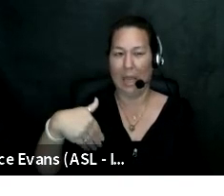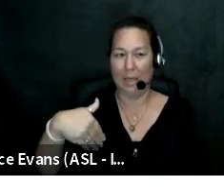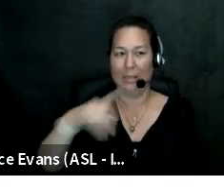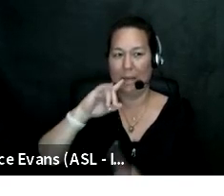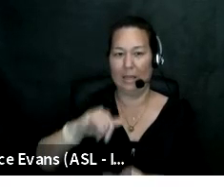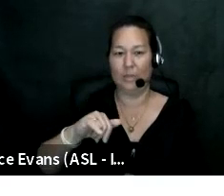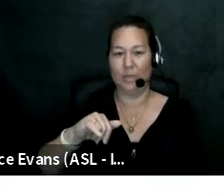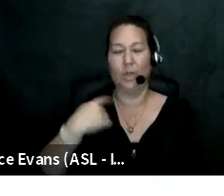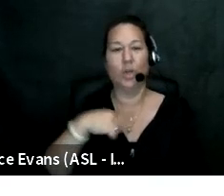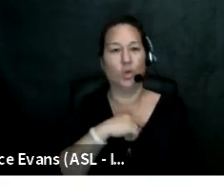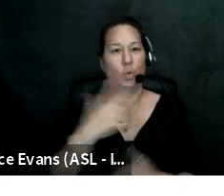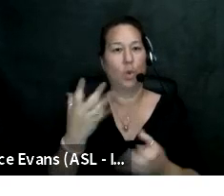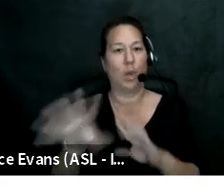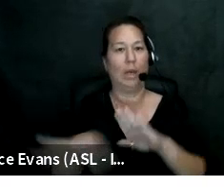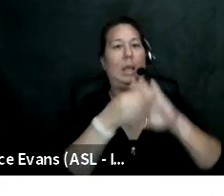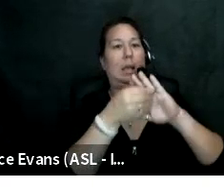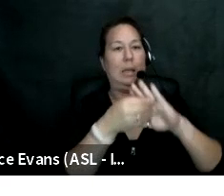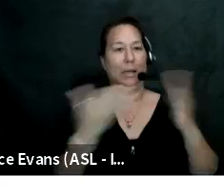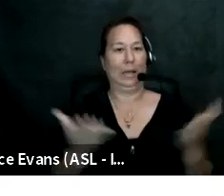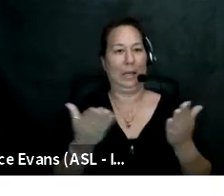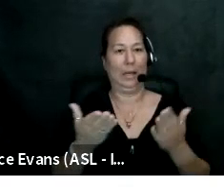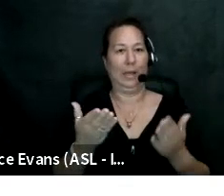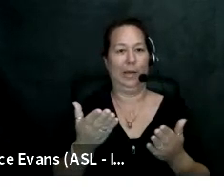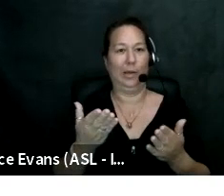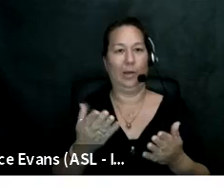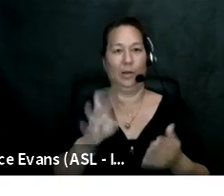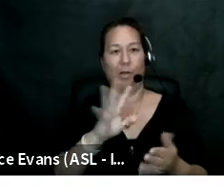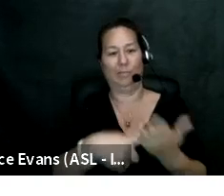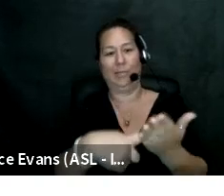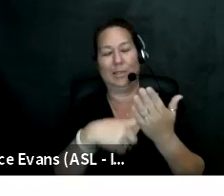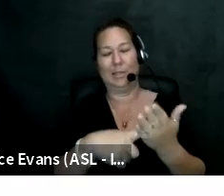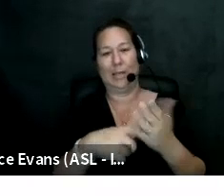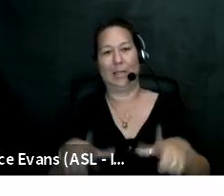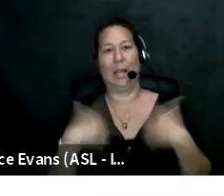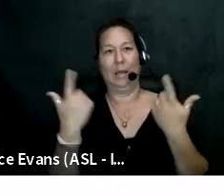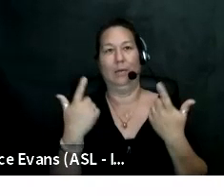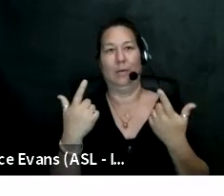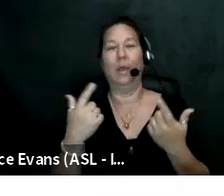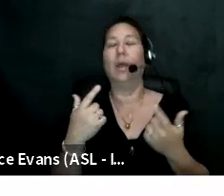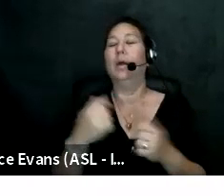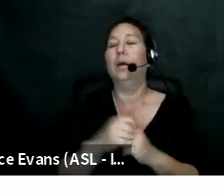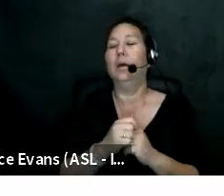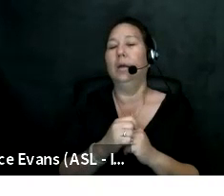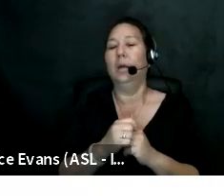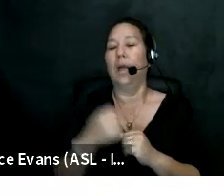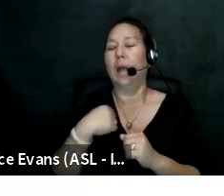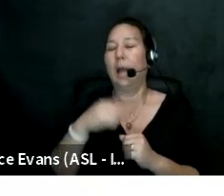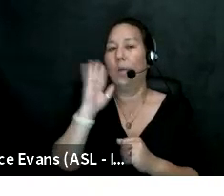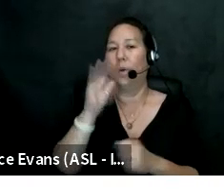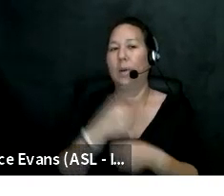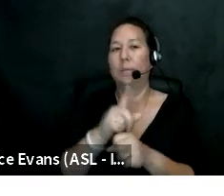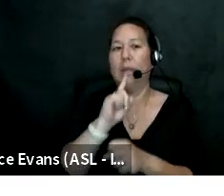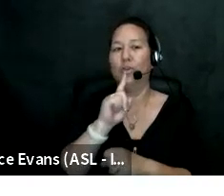this Q&A session. And if not, I will, pending time, I will make sure to ask